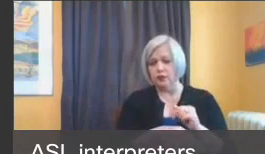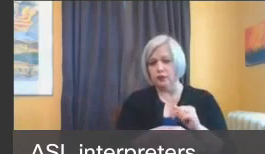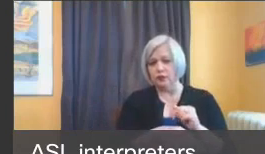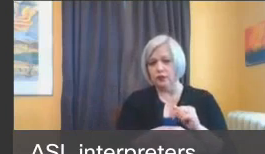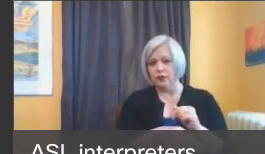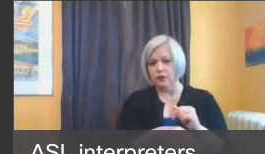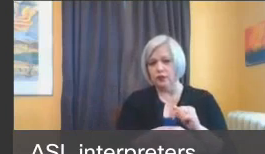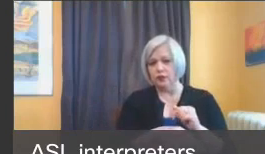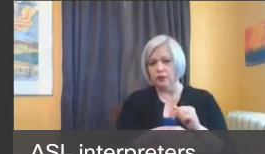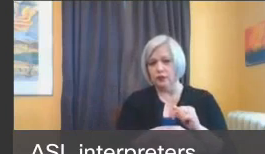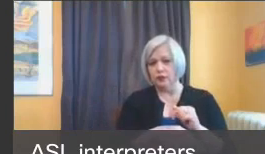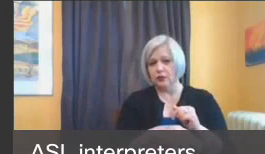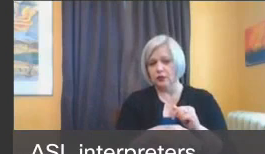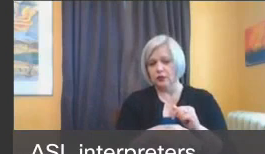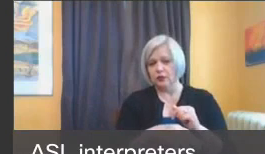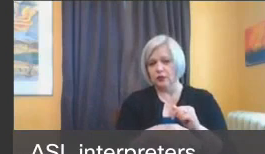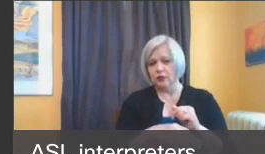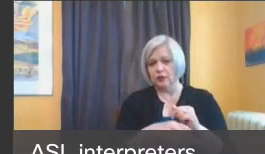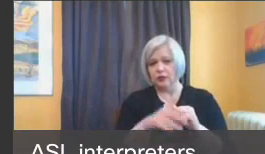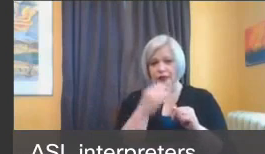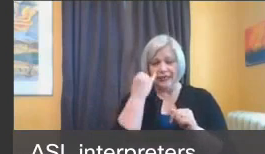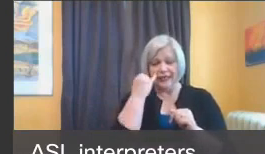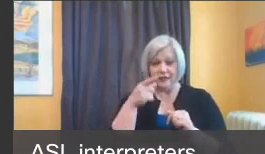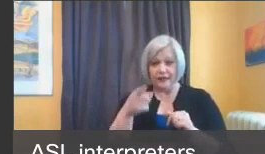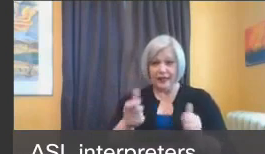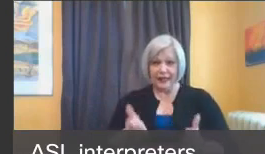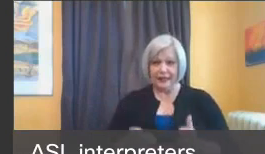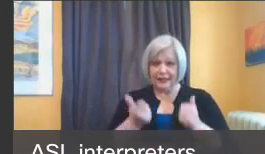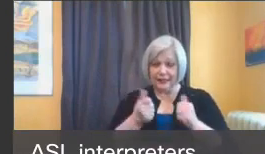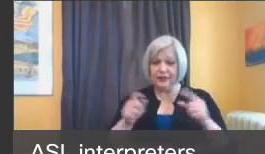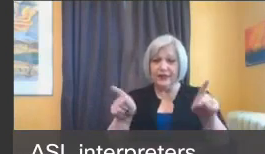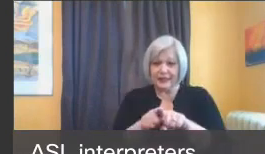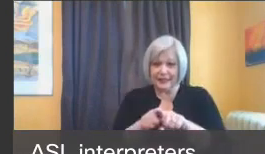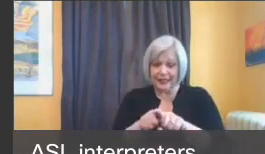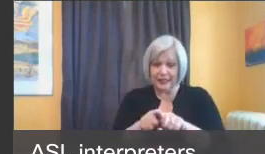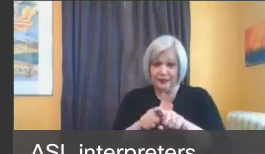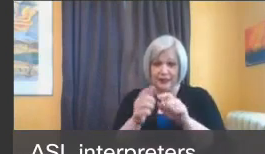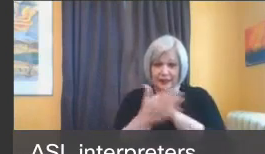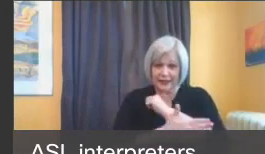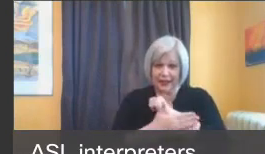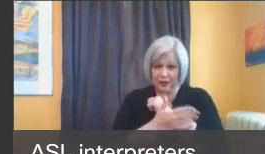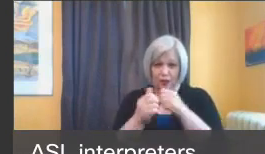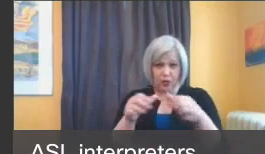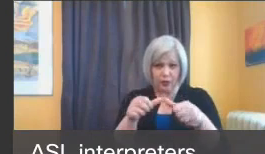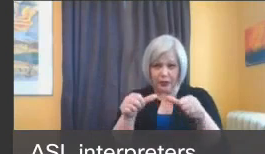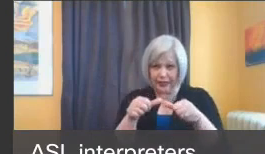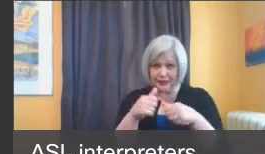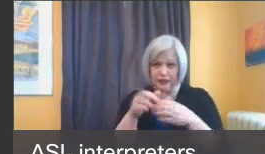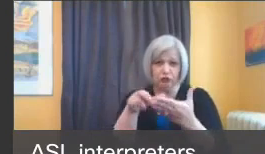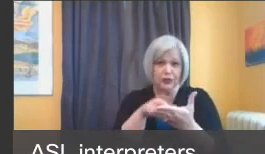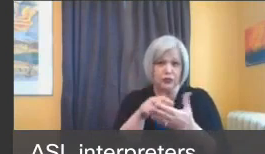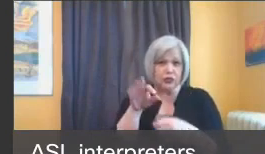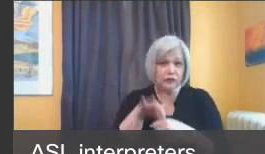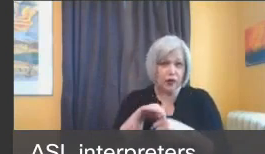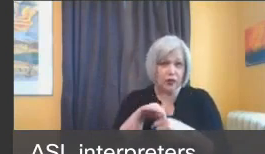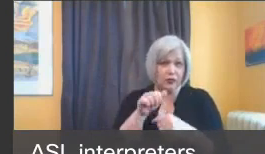the district in which they're voting, or the precinct in which they're voting, is a suppression of voting